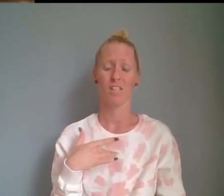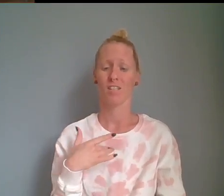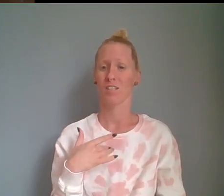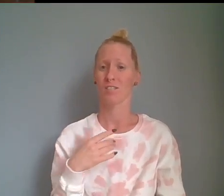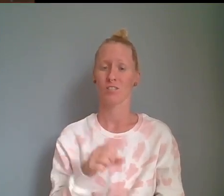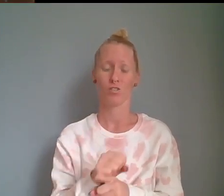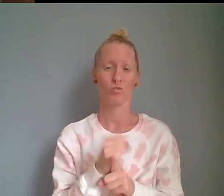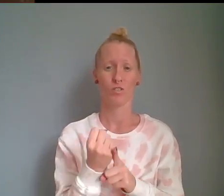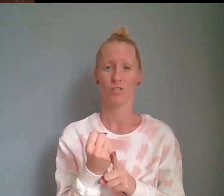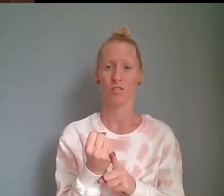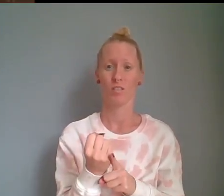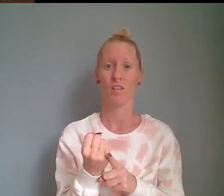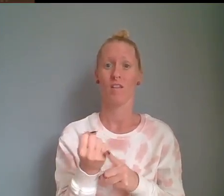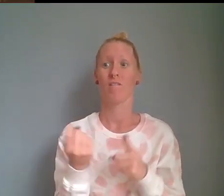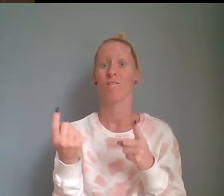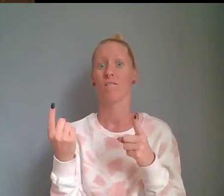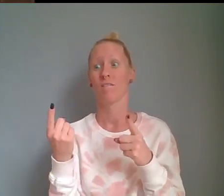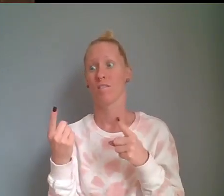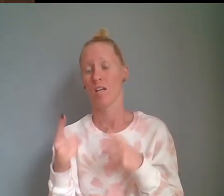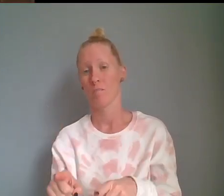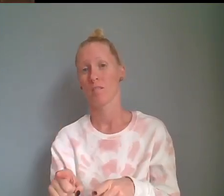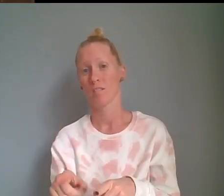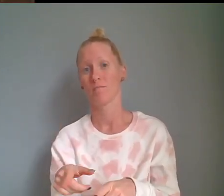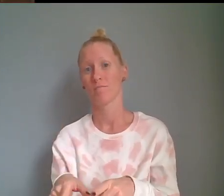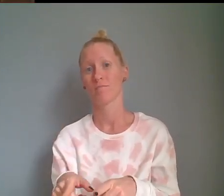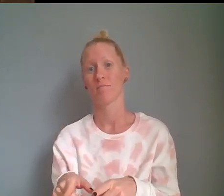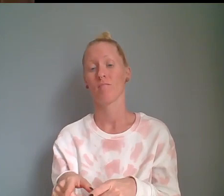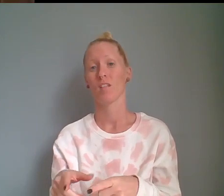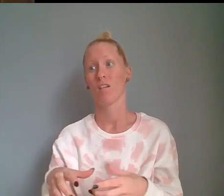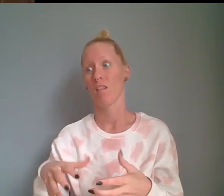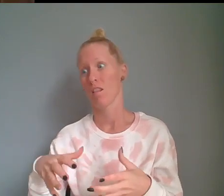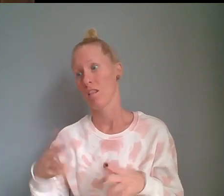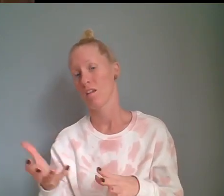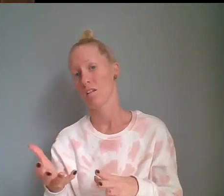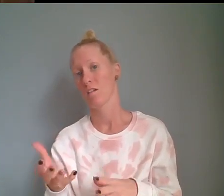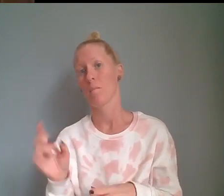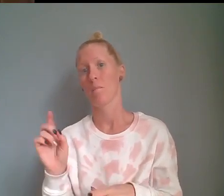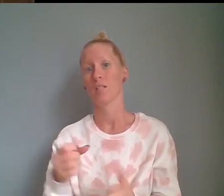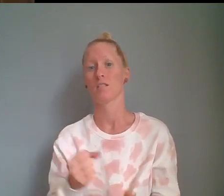they end up actually falling apart to the point where they have to get help.